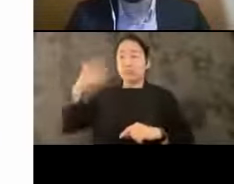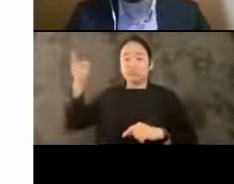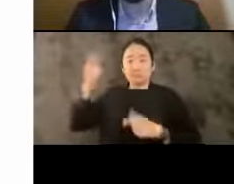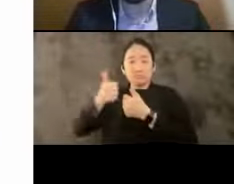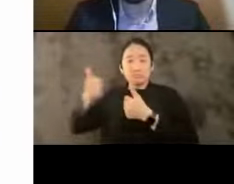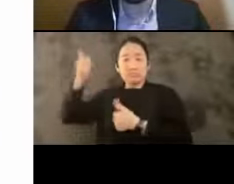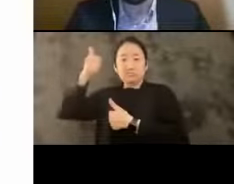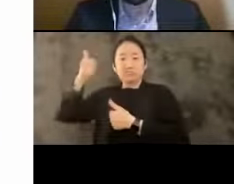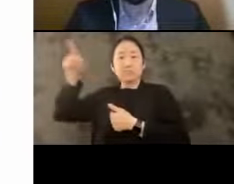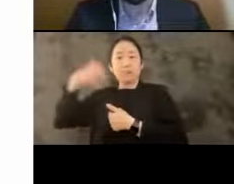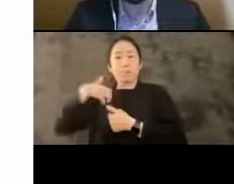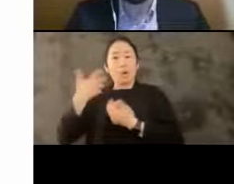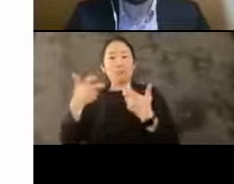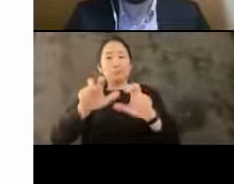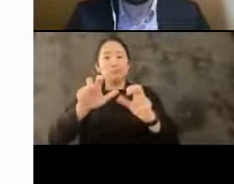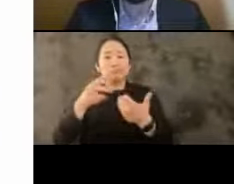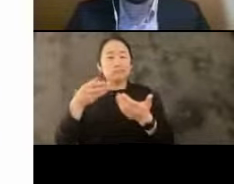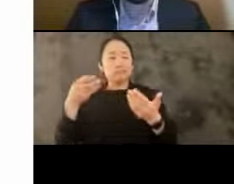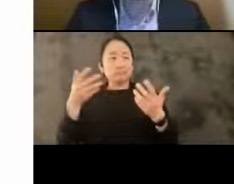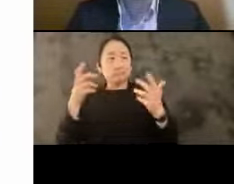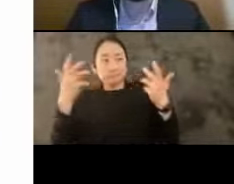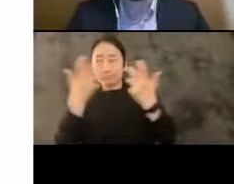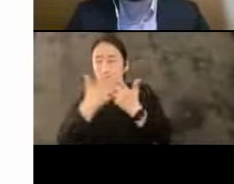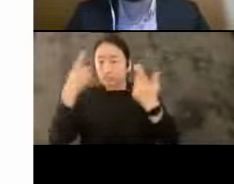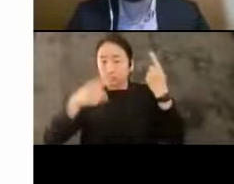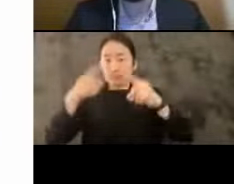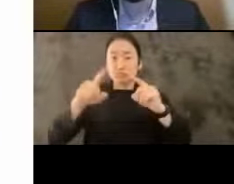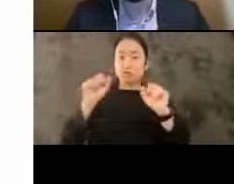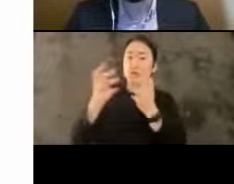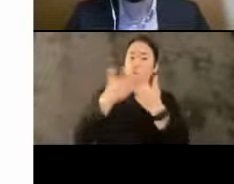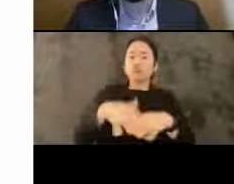in that way in a coordinated fashion, that could occur.